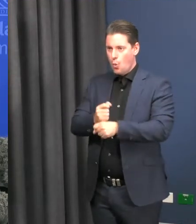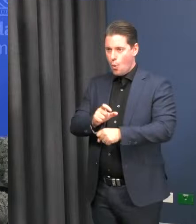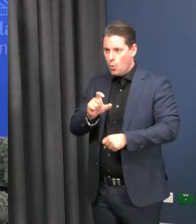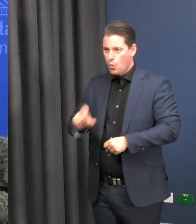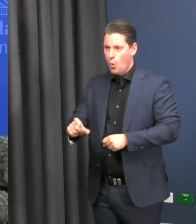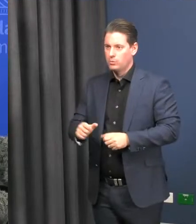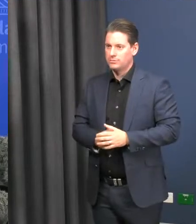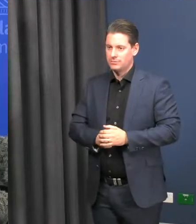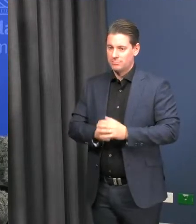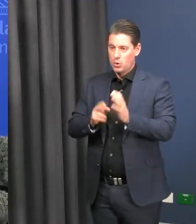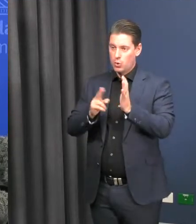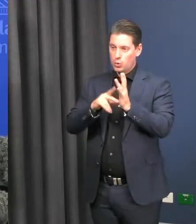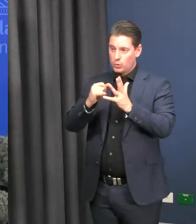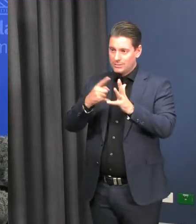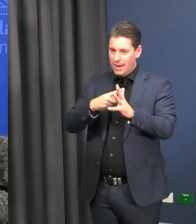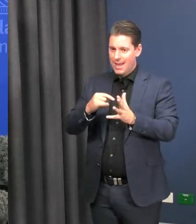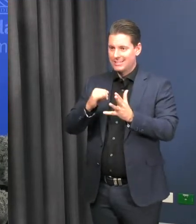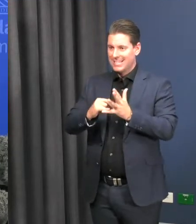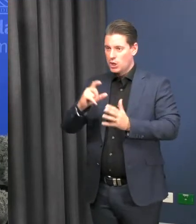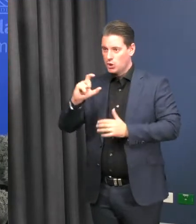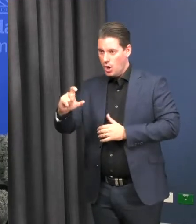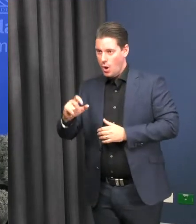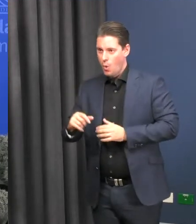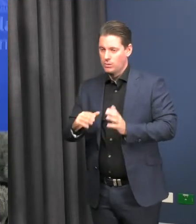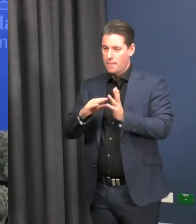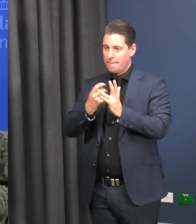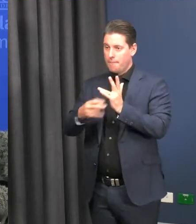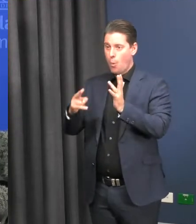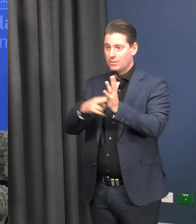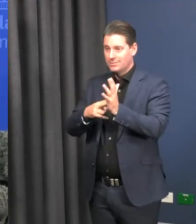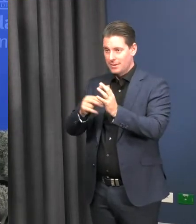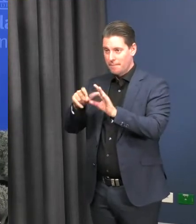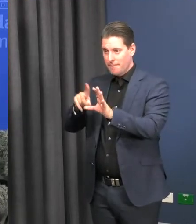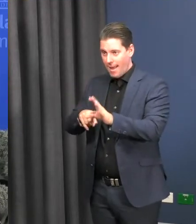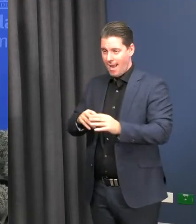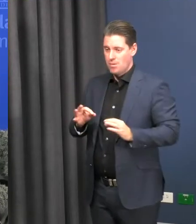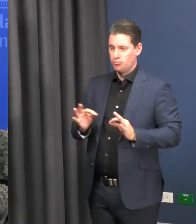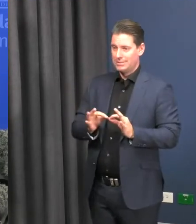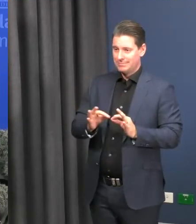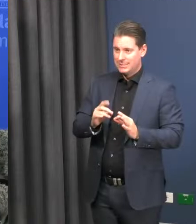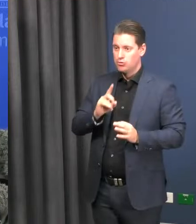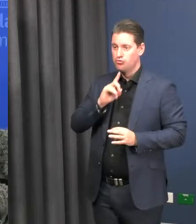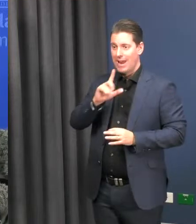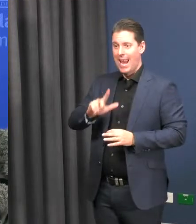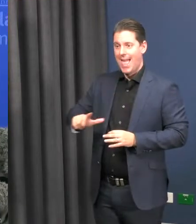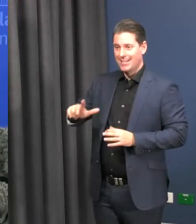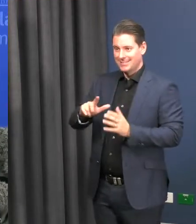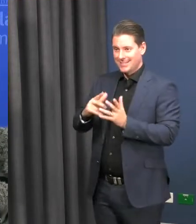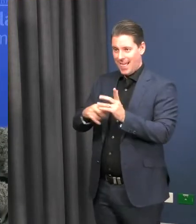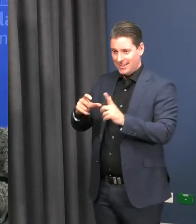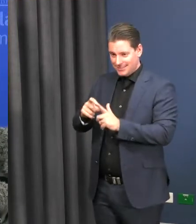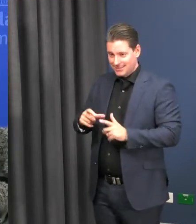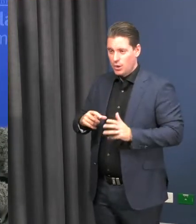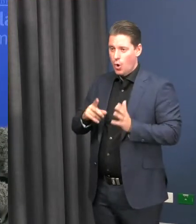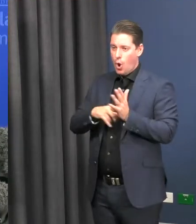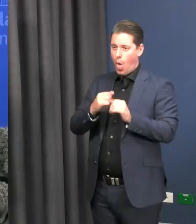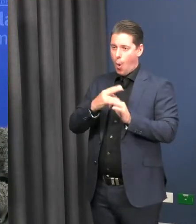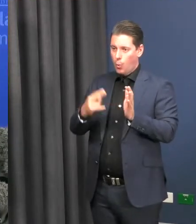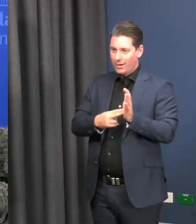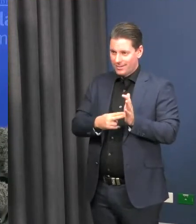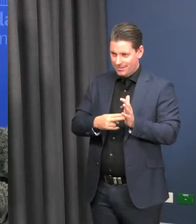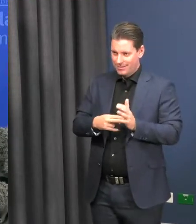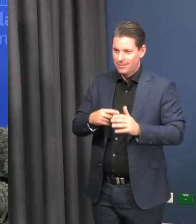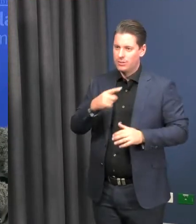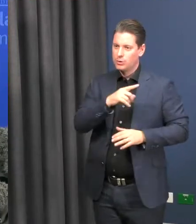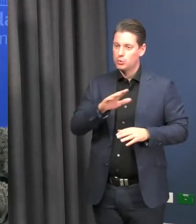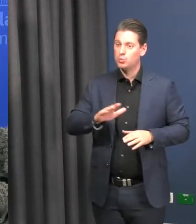including Noosa, Sunshine Coast, Moreton, Brisbane, Redlands, Logan, Scenic Rim and